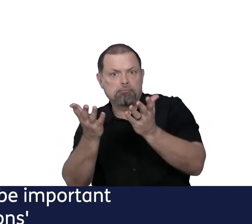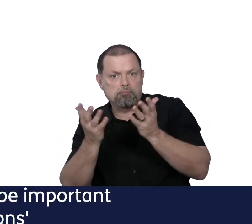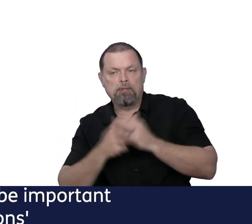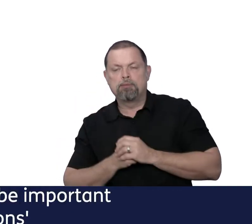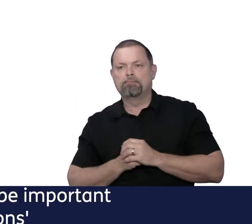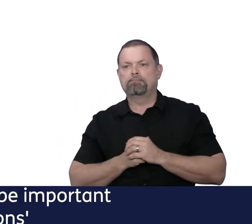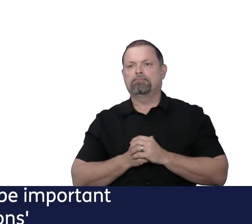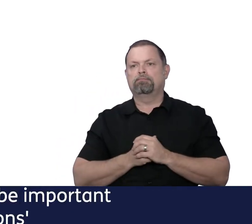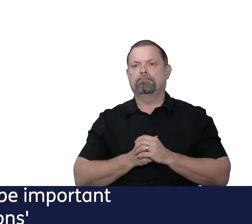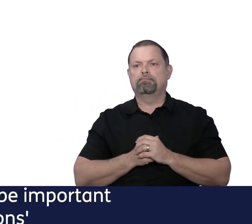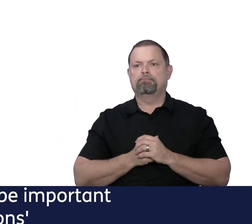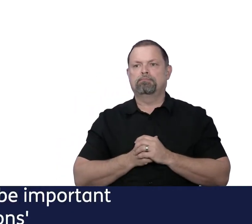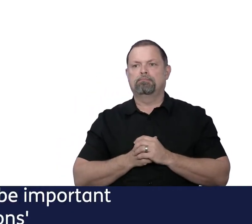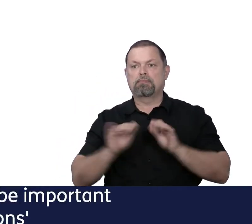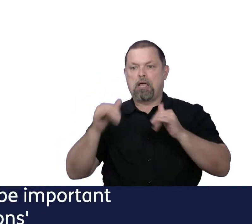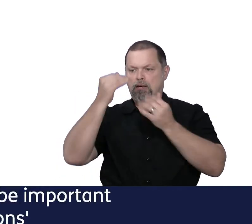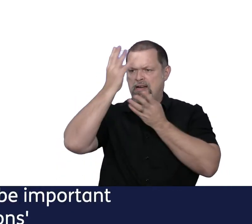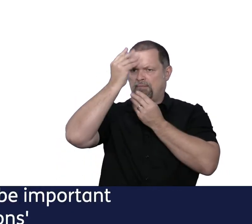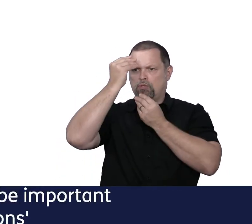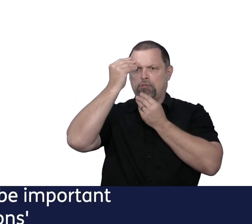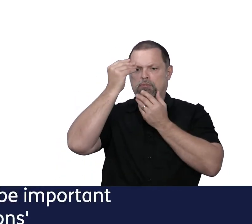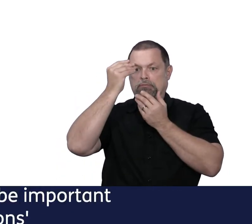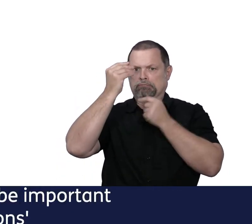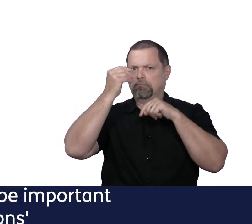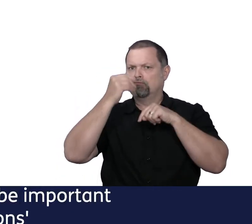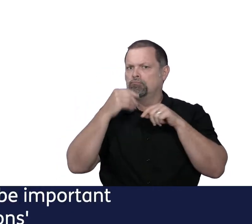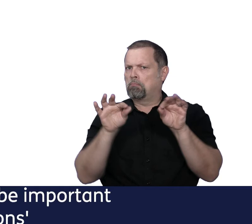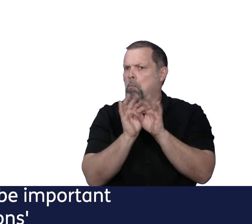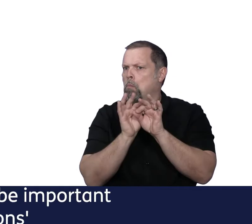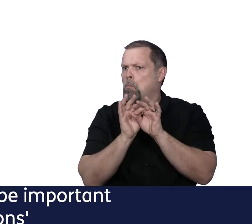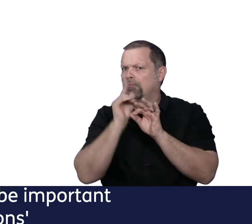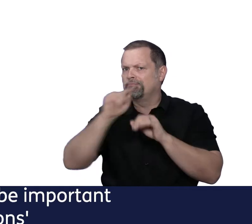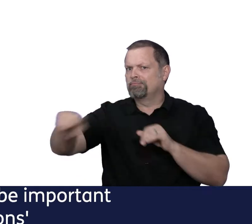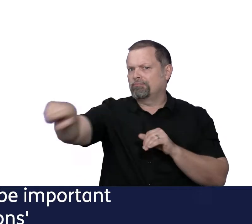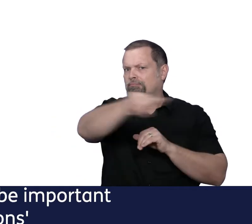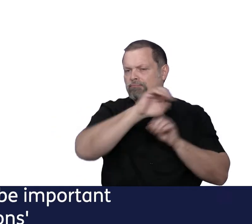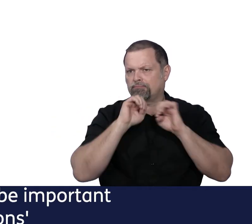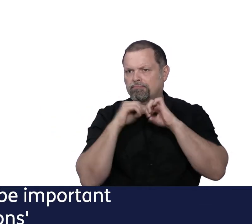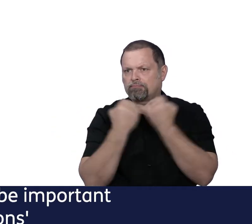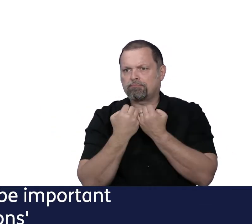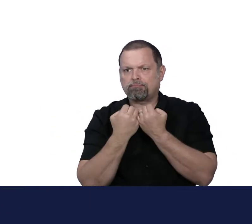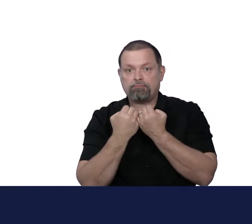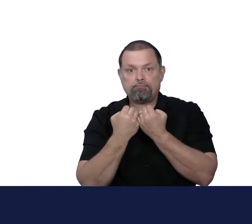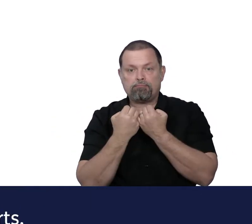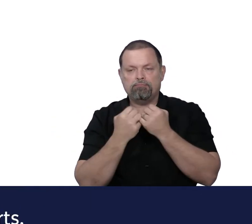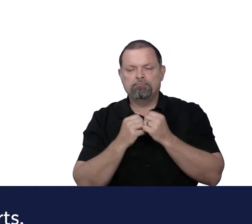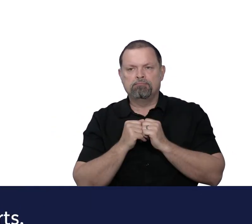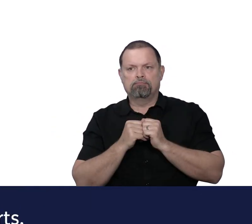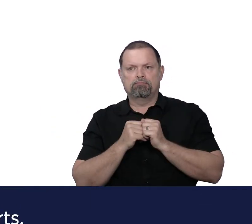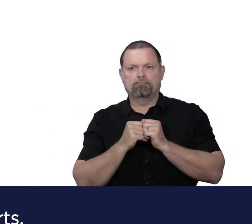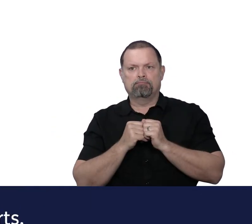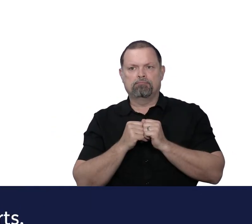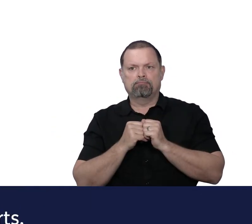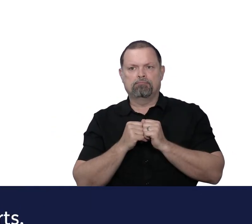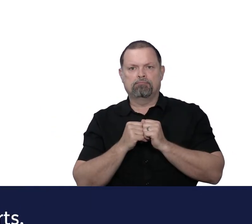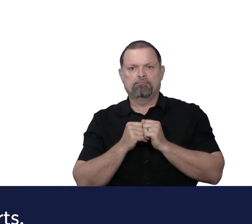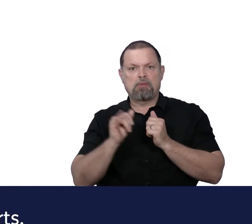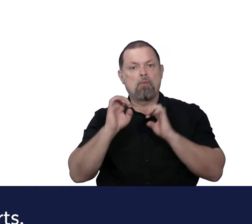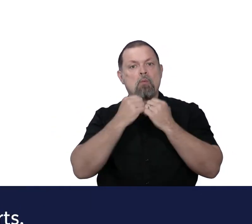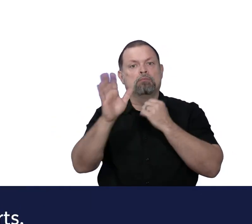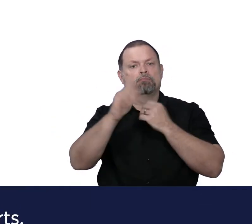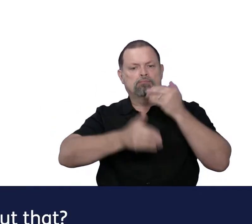This information would be important for organizations' progress